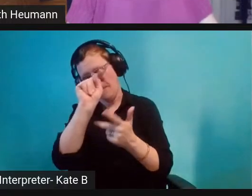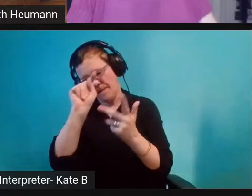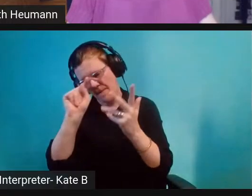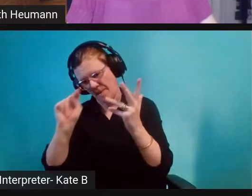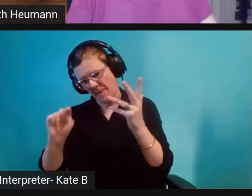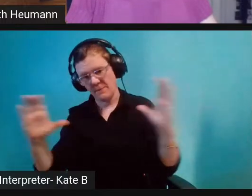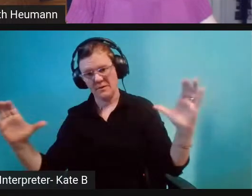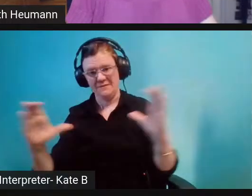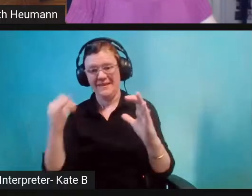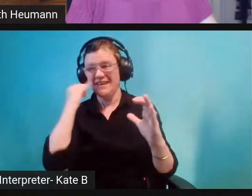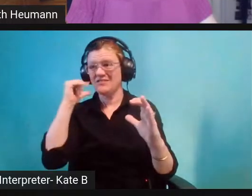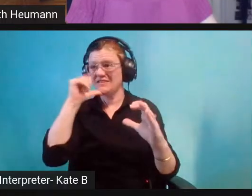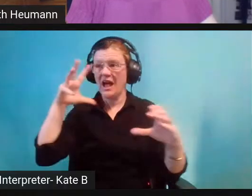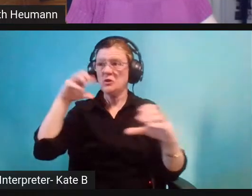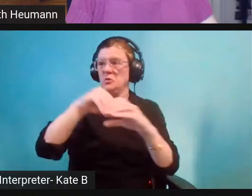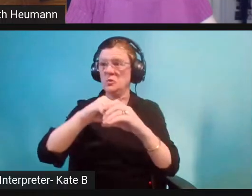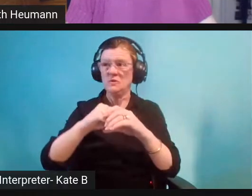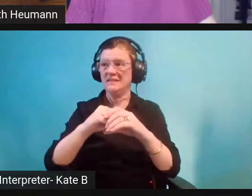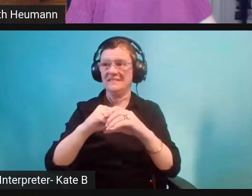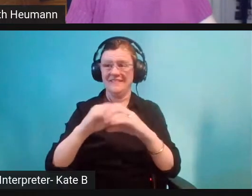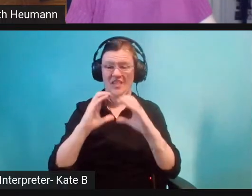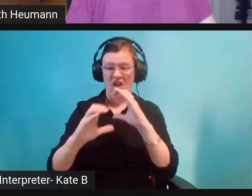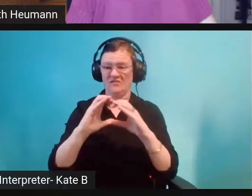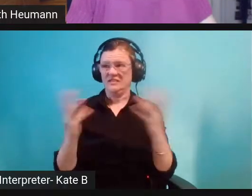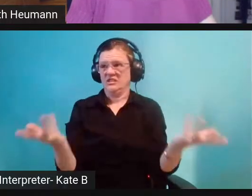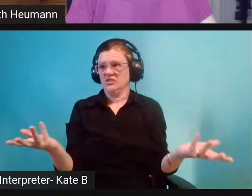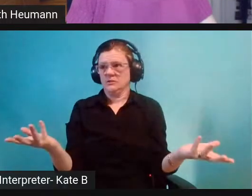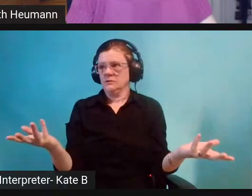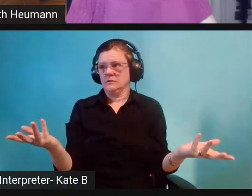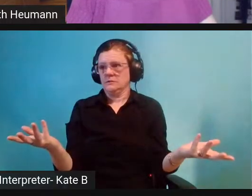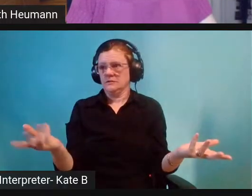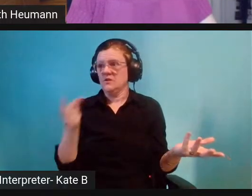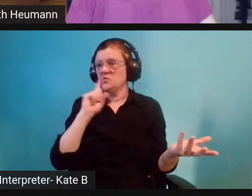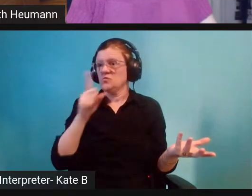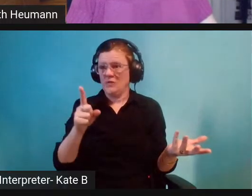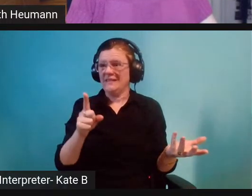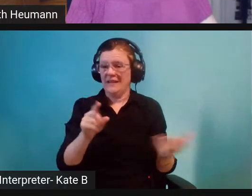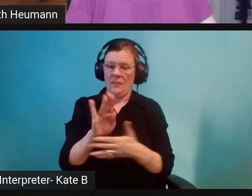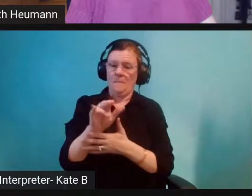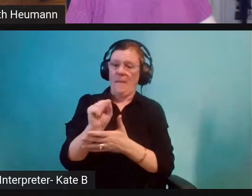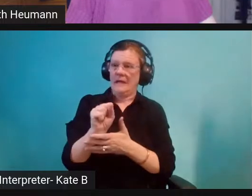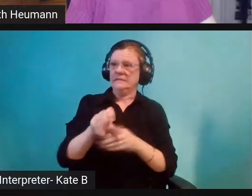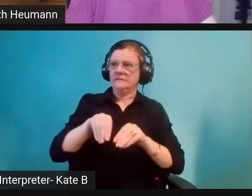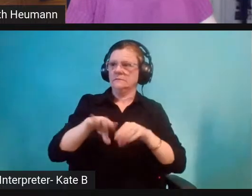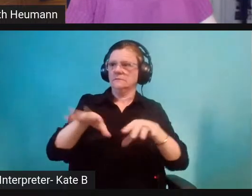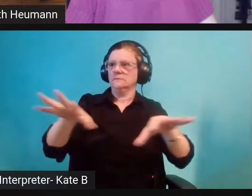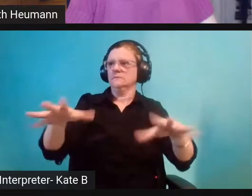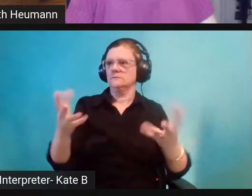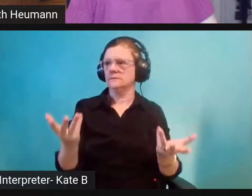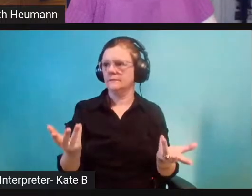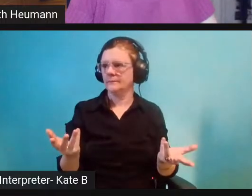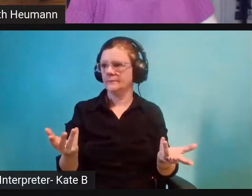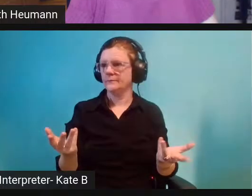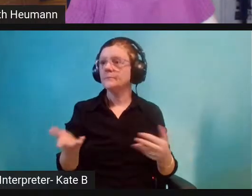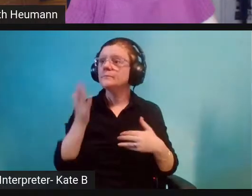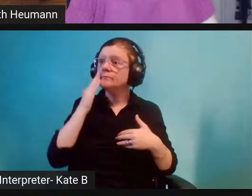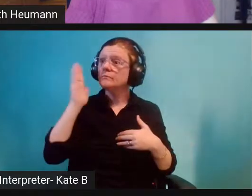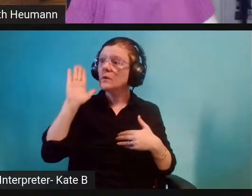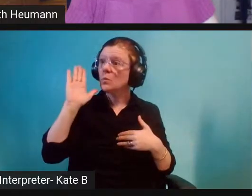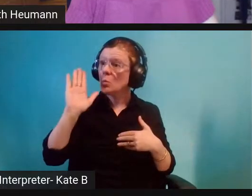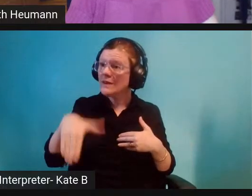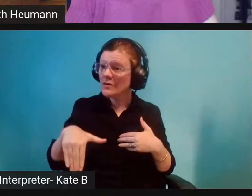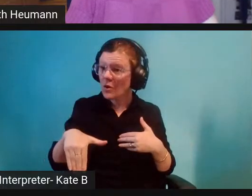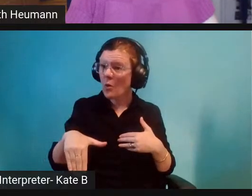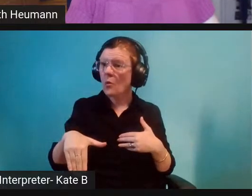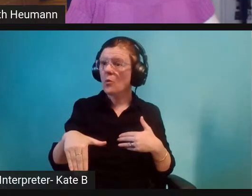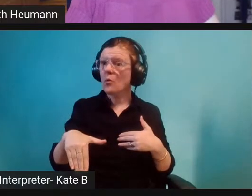are not included in those discussions, it really perpetuates the biases. Since, as we know, the incidence rate